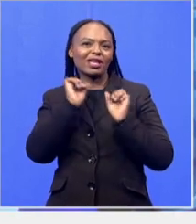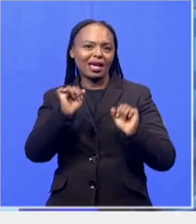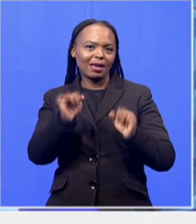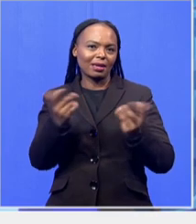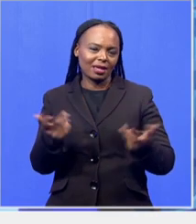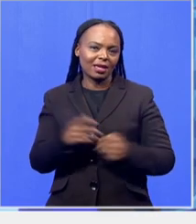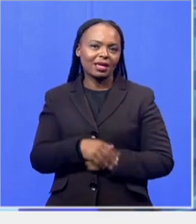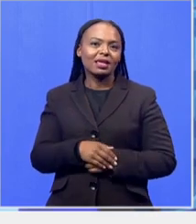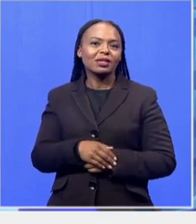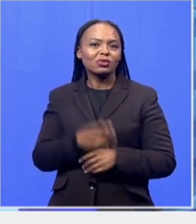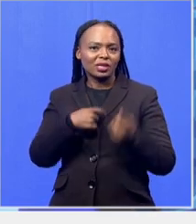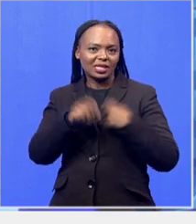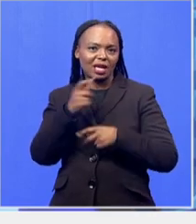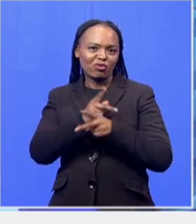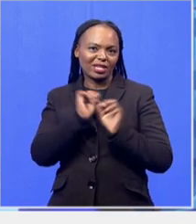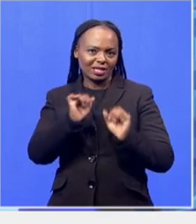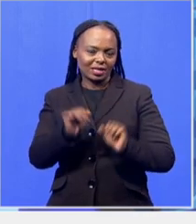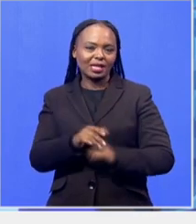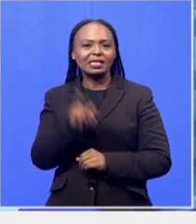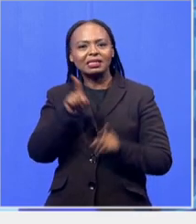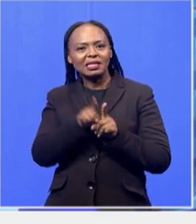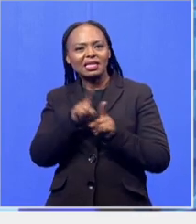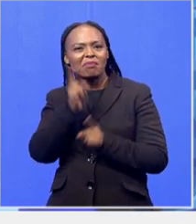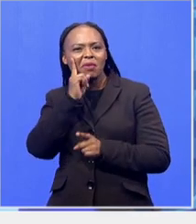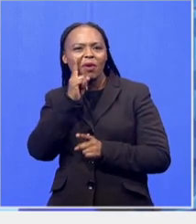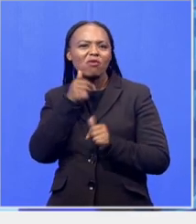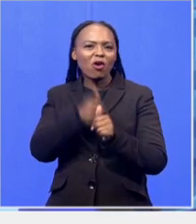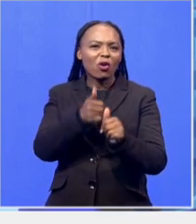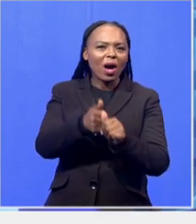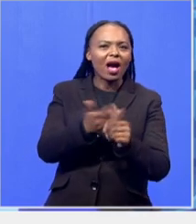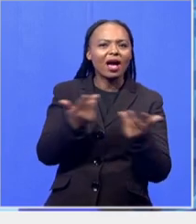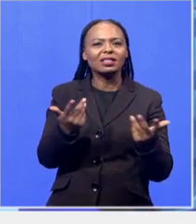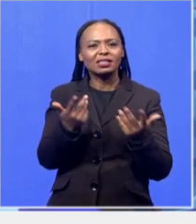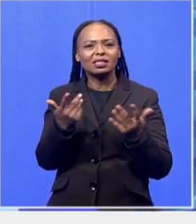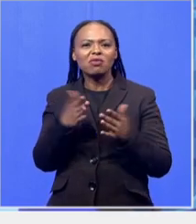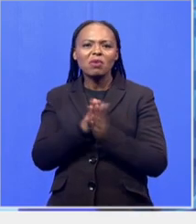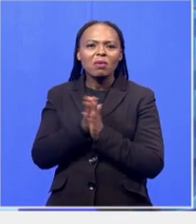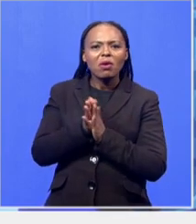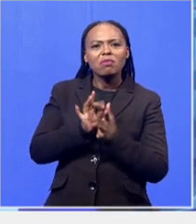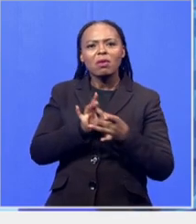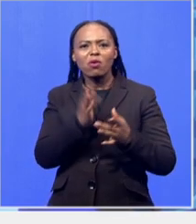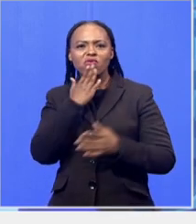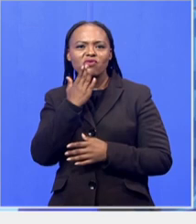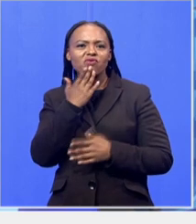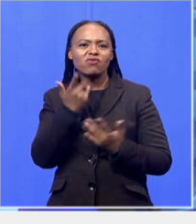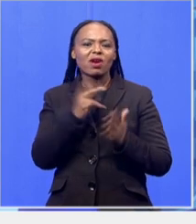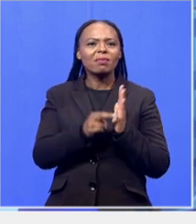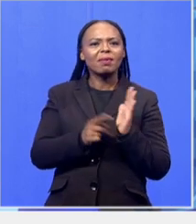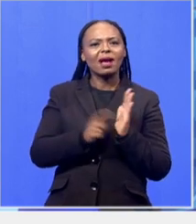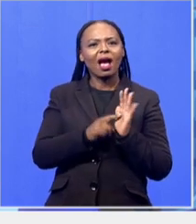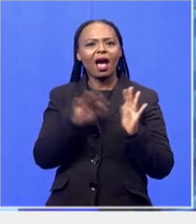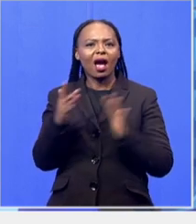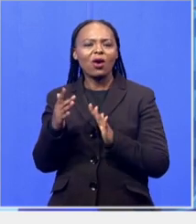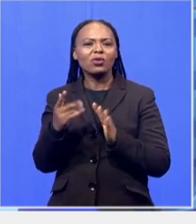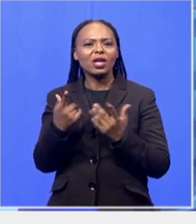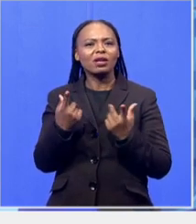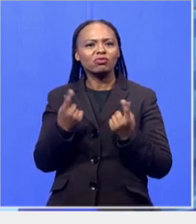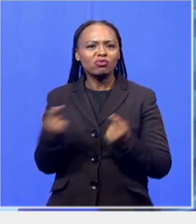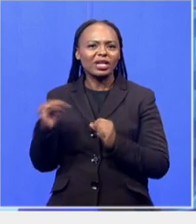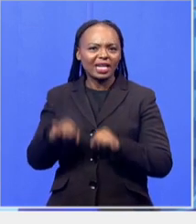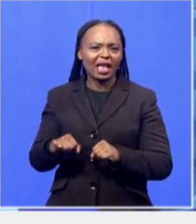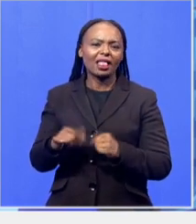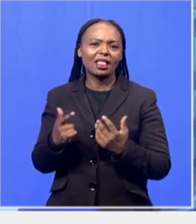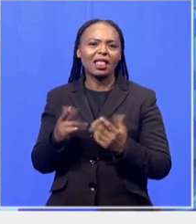platform to sell products, and of course, they look into the followers and the verification. Then, does this mean then the criteria in terms of how they give you a deal